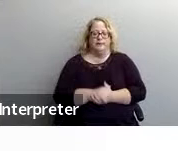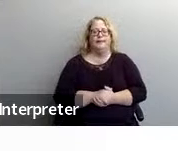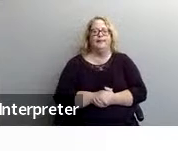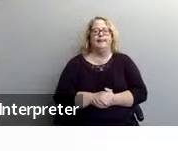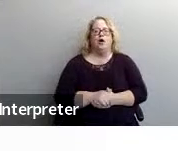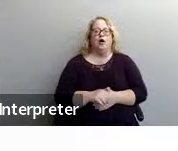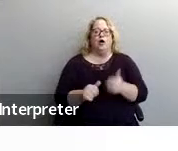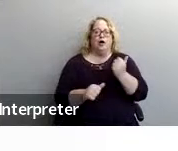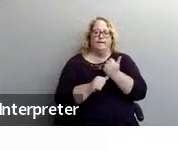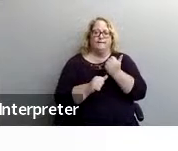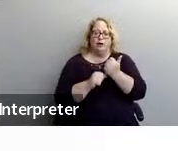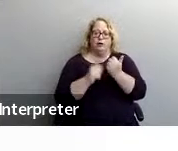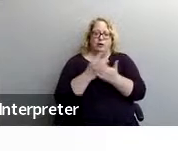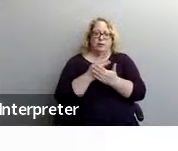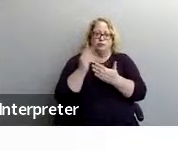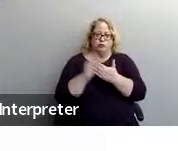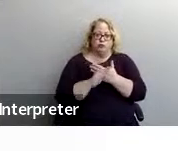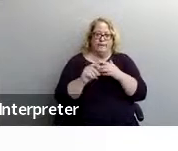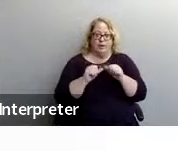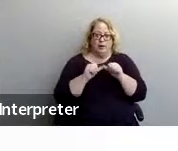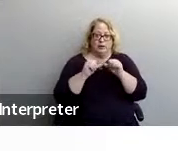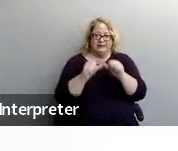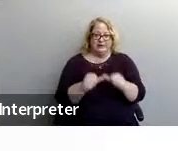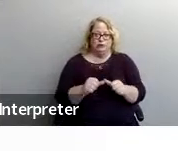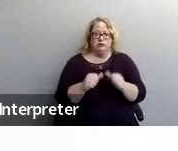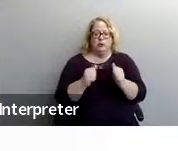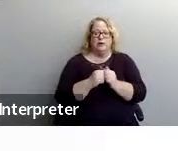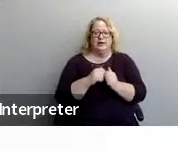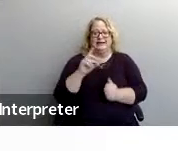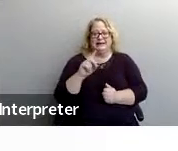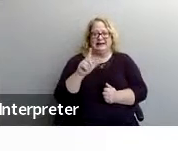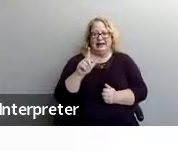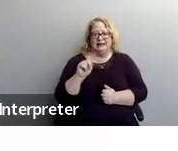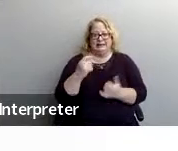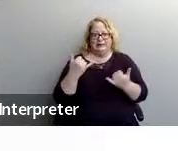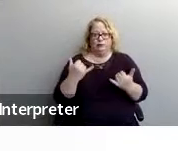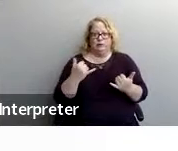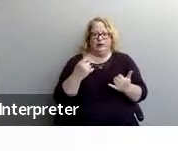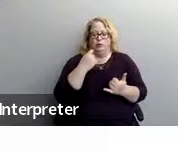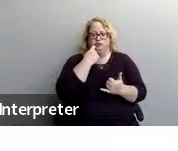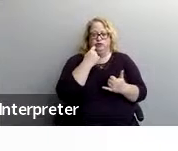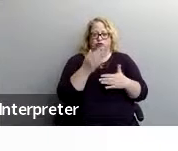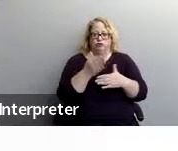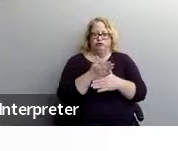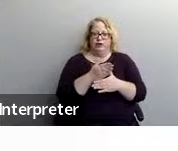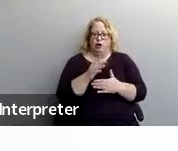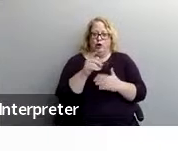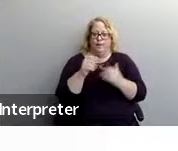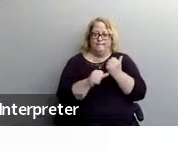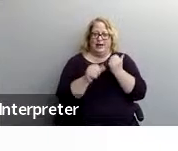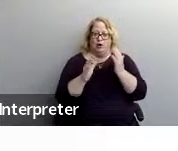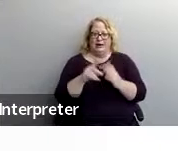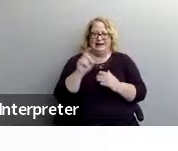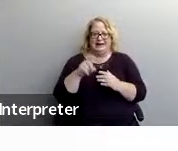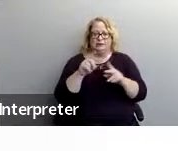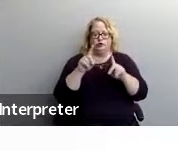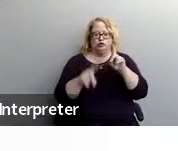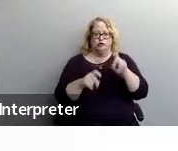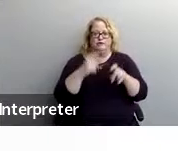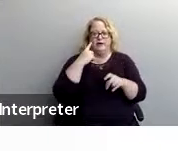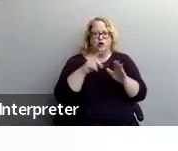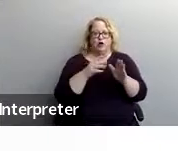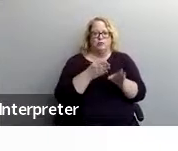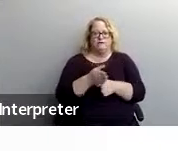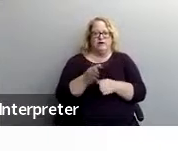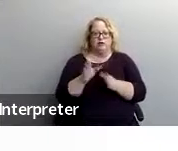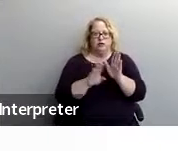program continues. And actually, with DLT today, we just shared out our para needs survey for professional